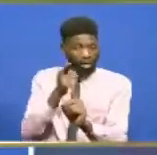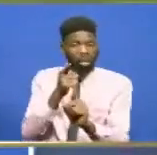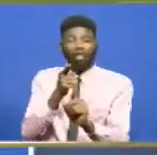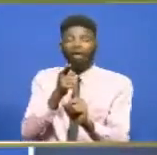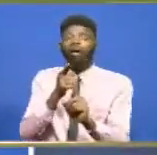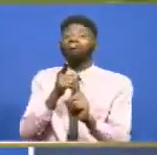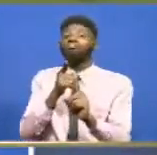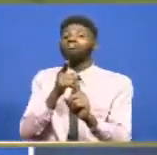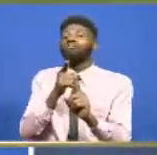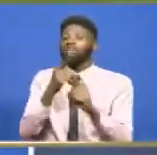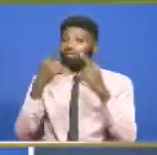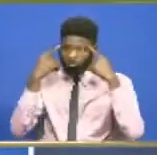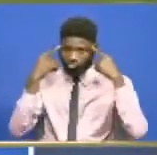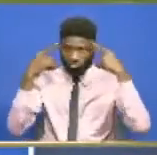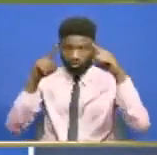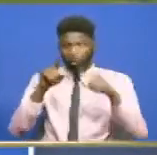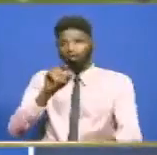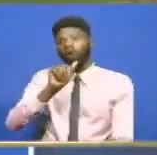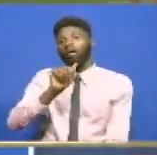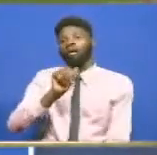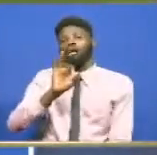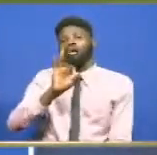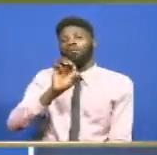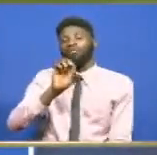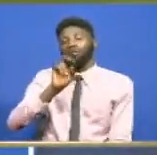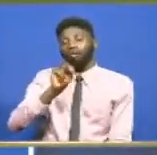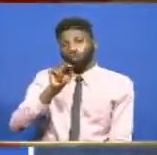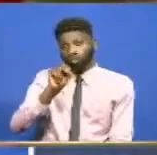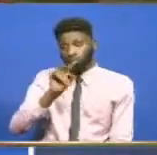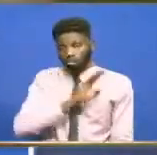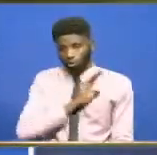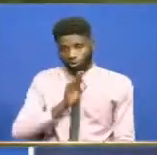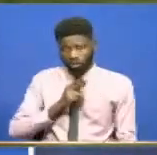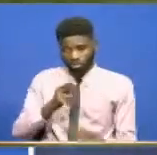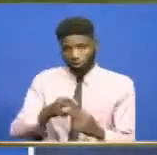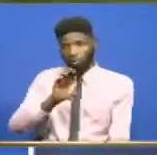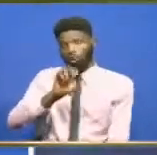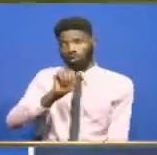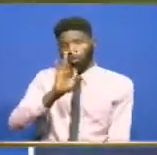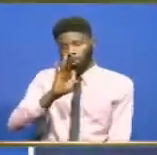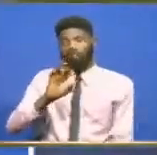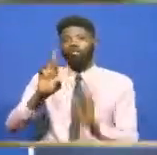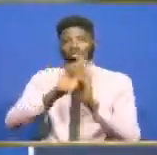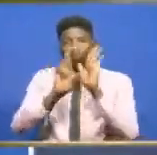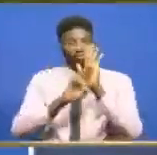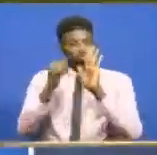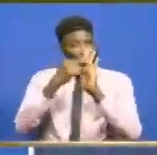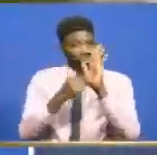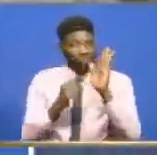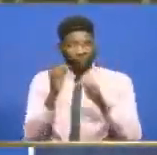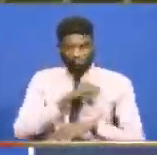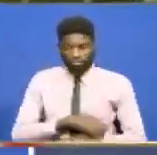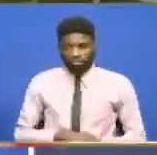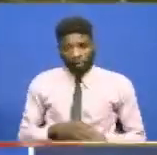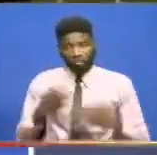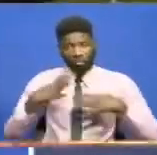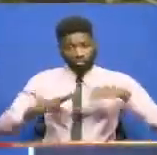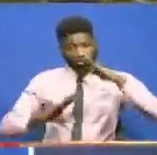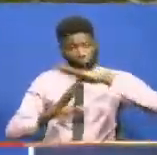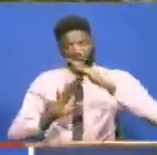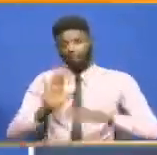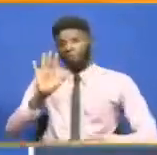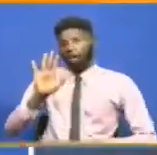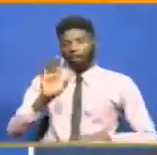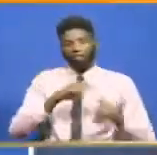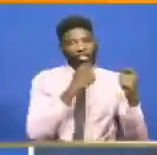the campaign, the African Football Governing Body, CAF, has set out rules to guide the competition. 5 substitutions will be permitted by each